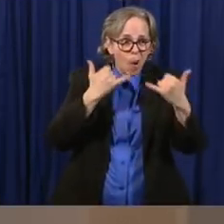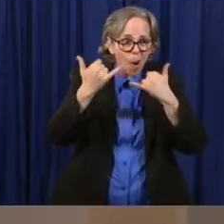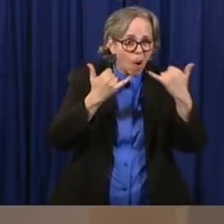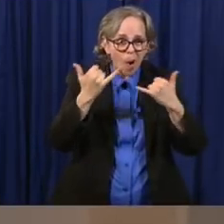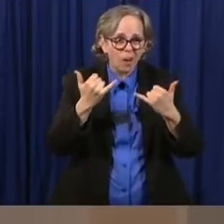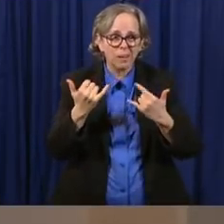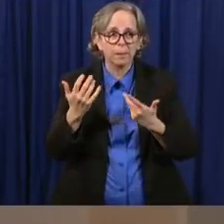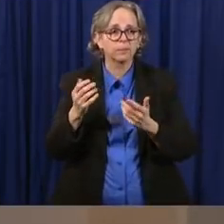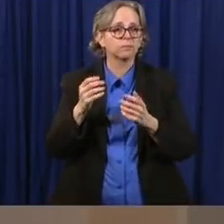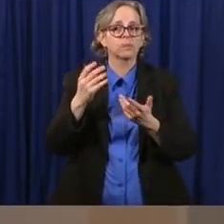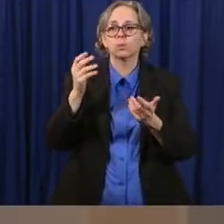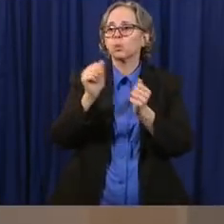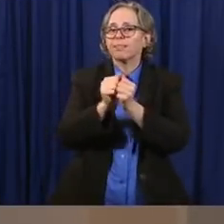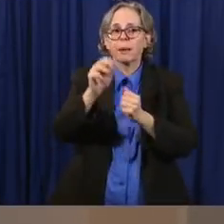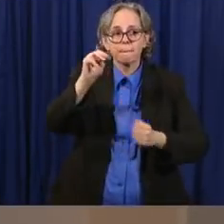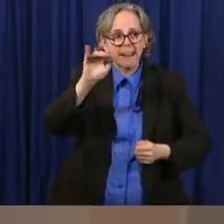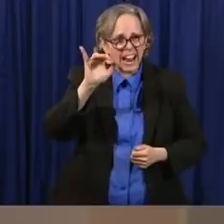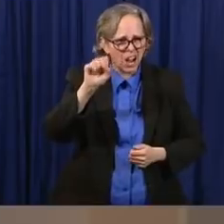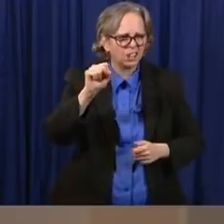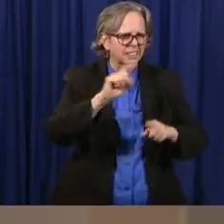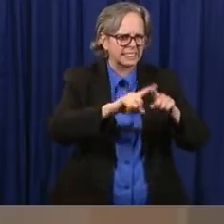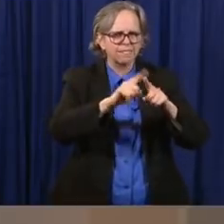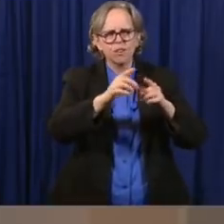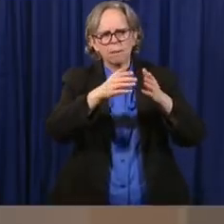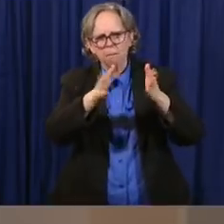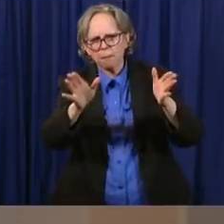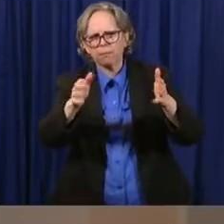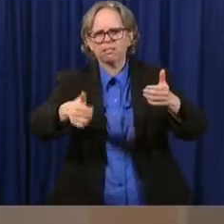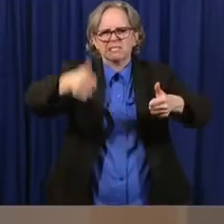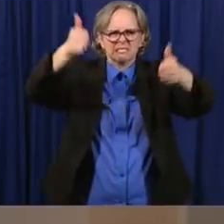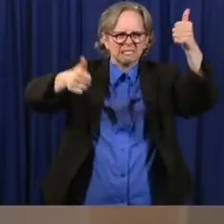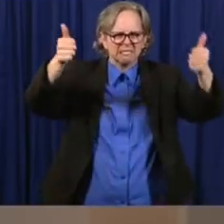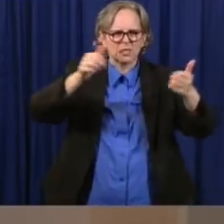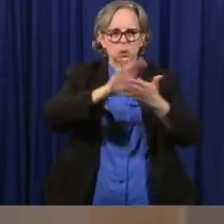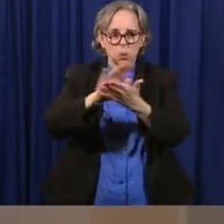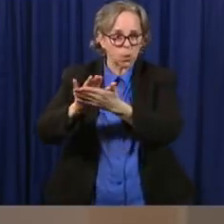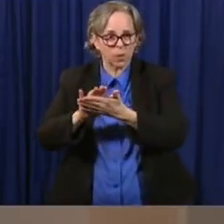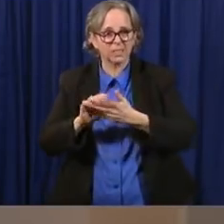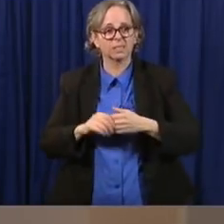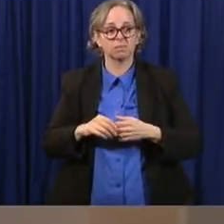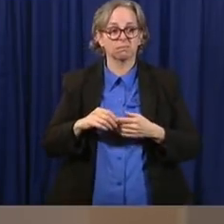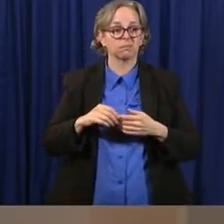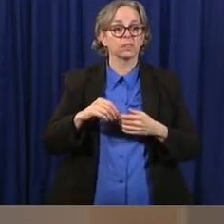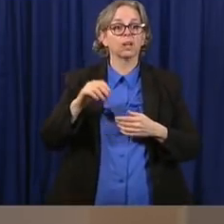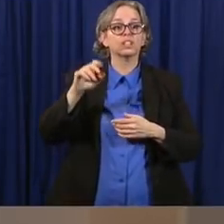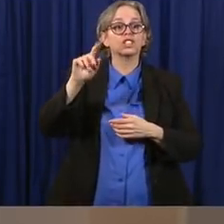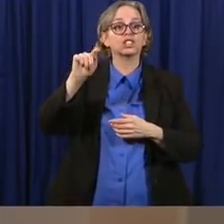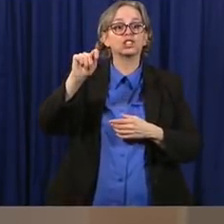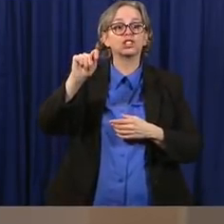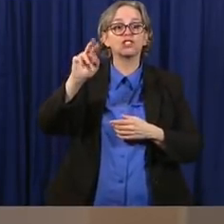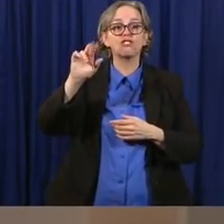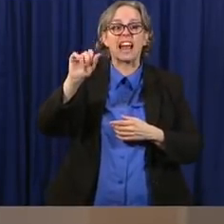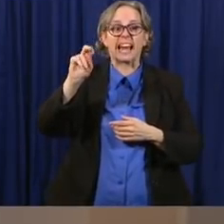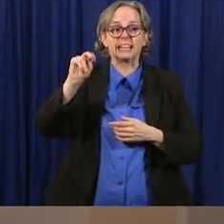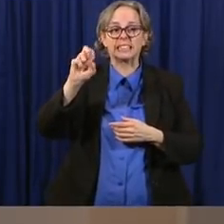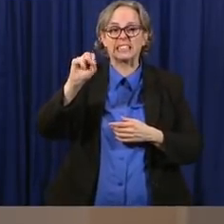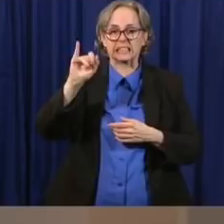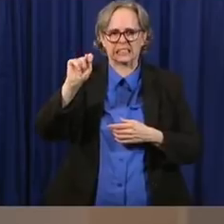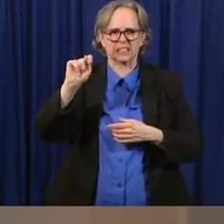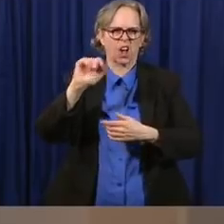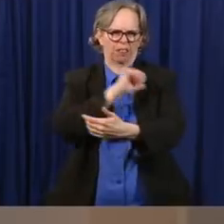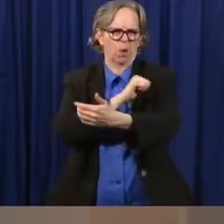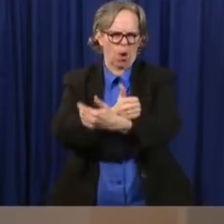time, and one of them that I did this morning was with the transit authorities and the mayors of the cities where those transit authorities